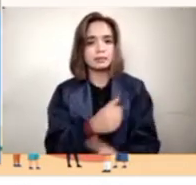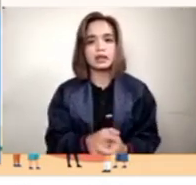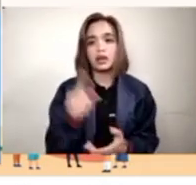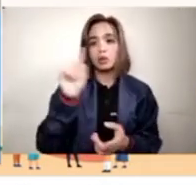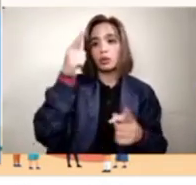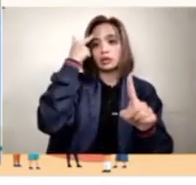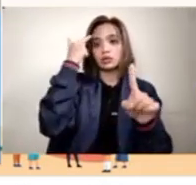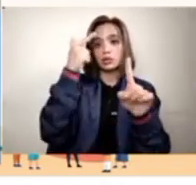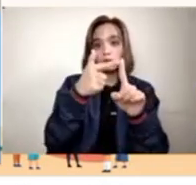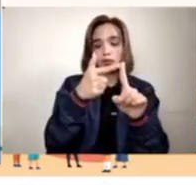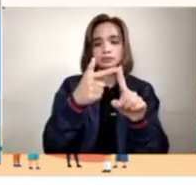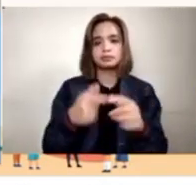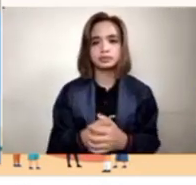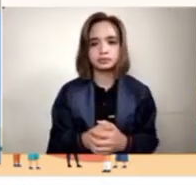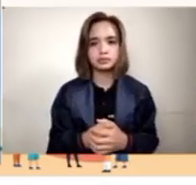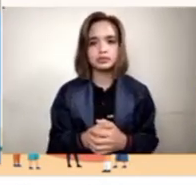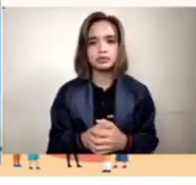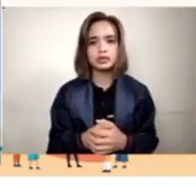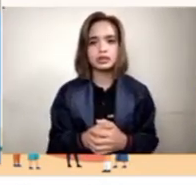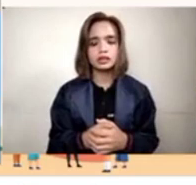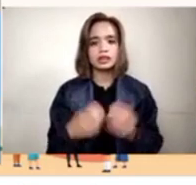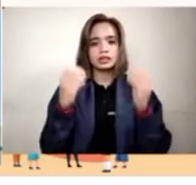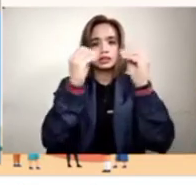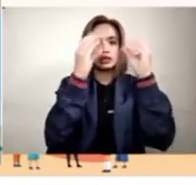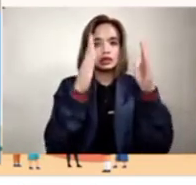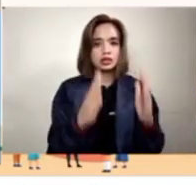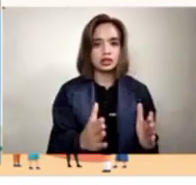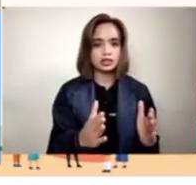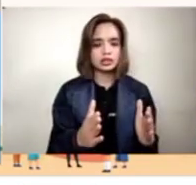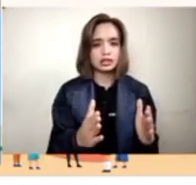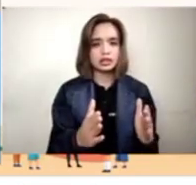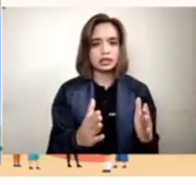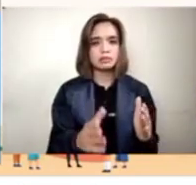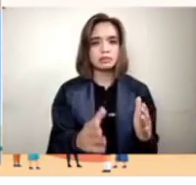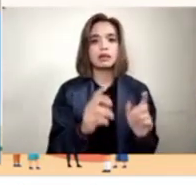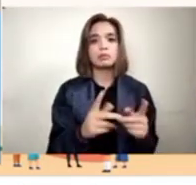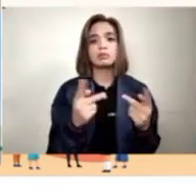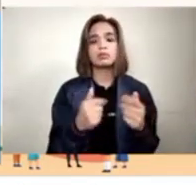career stages. The goal is to move teachers to the next